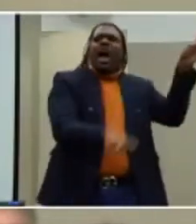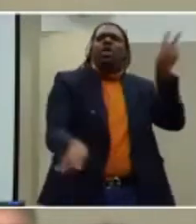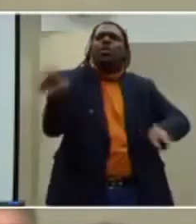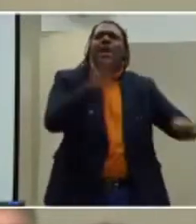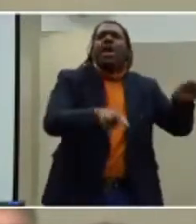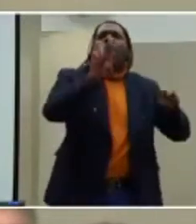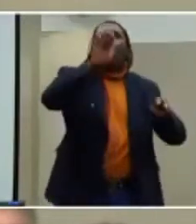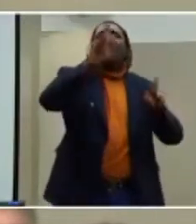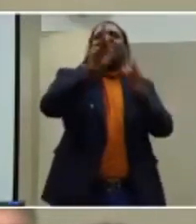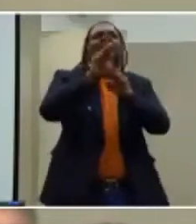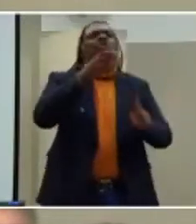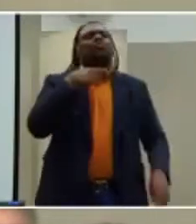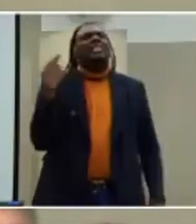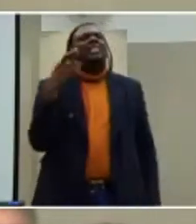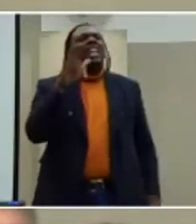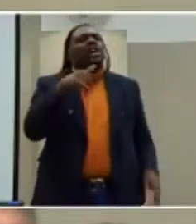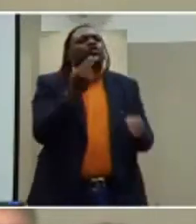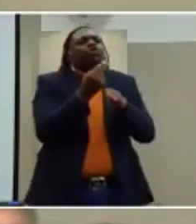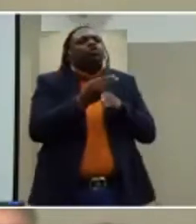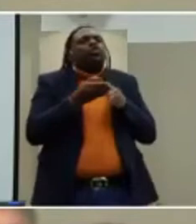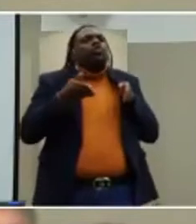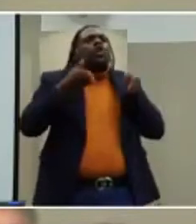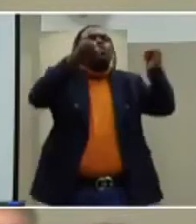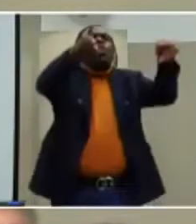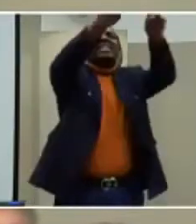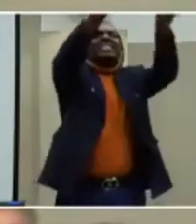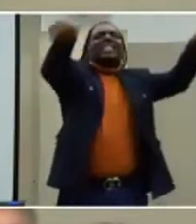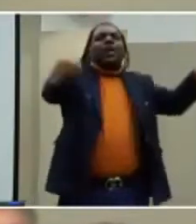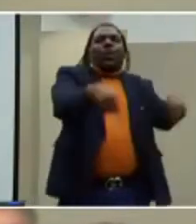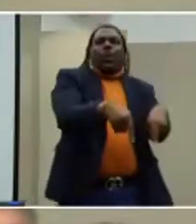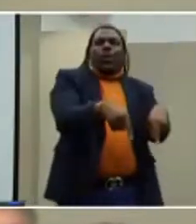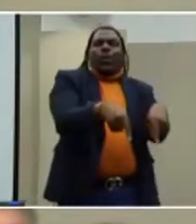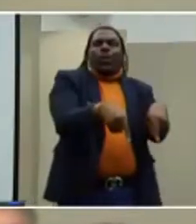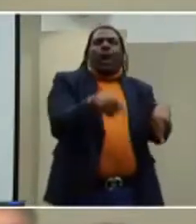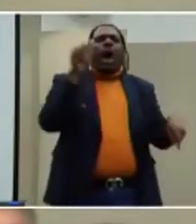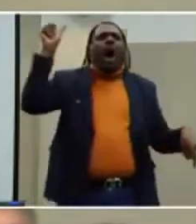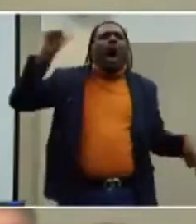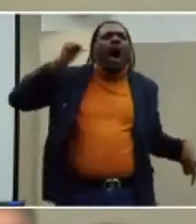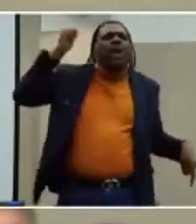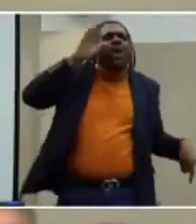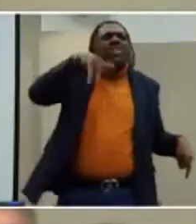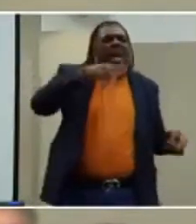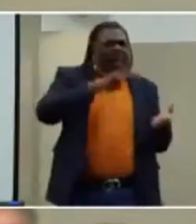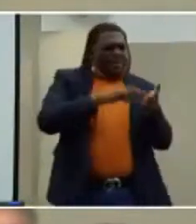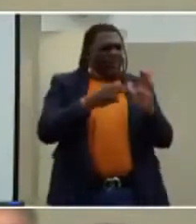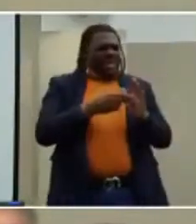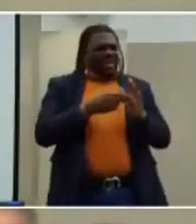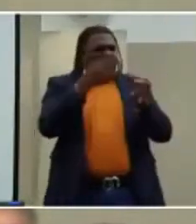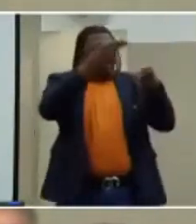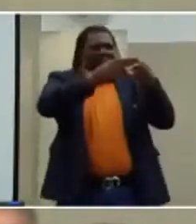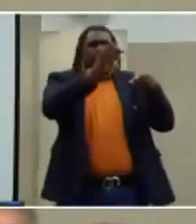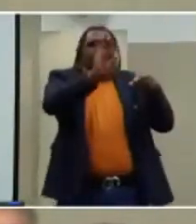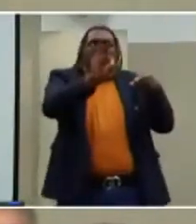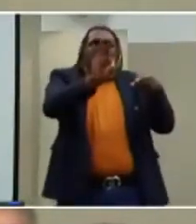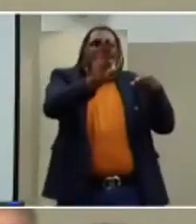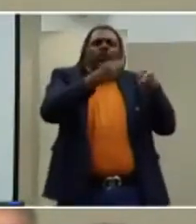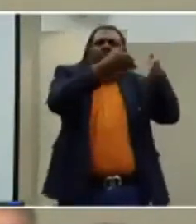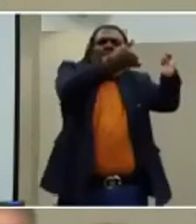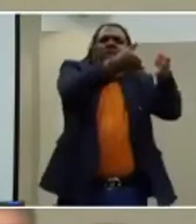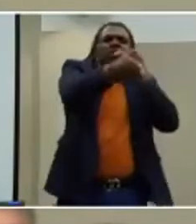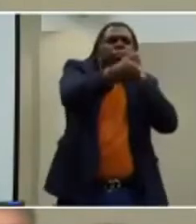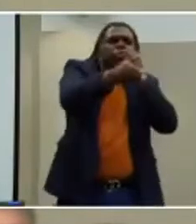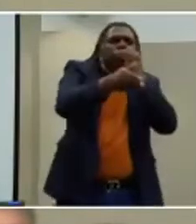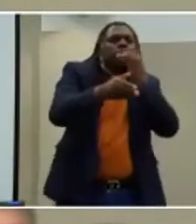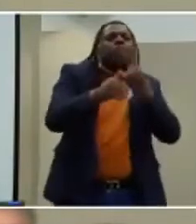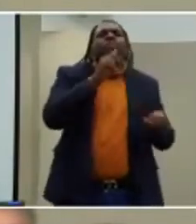of using a crosswalk signal, an audible crosswalk signal that indicated the name of the street. So I'm not sure